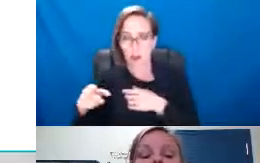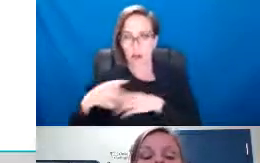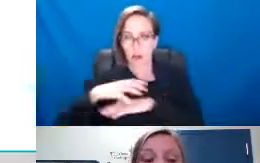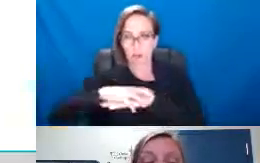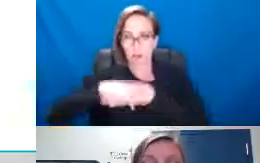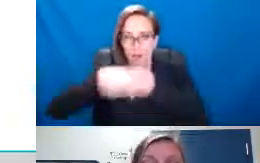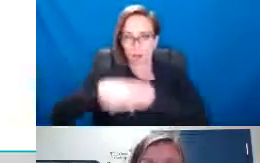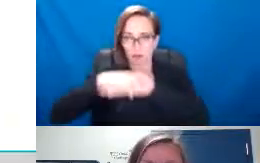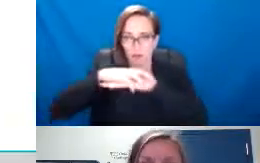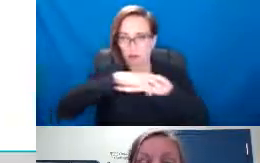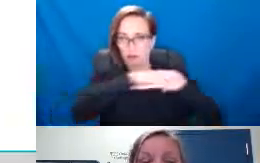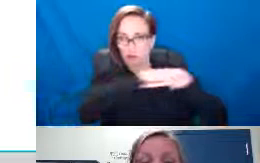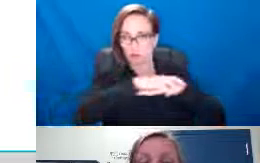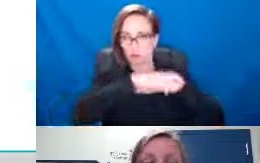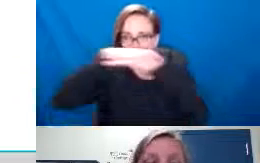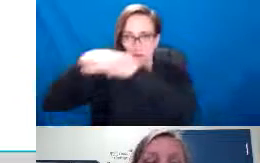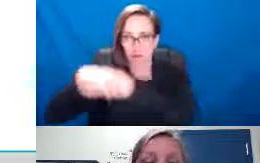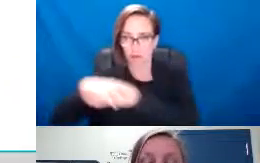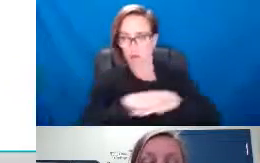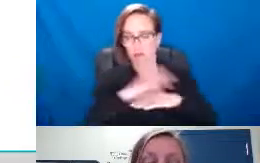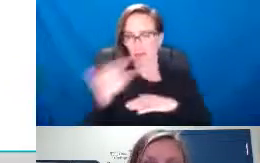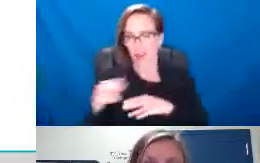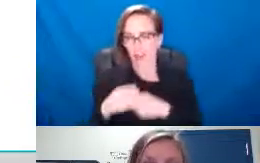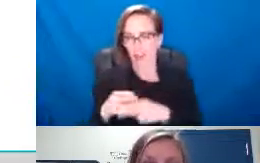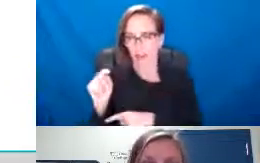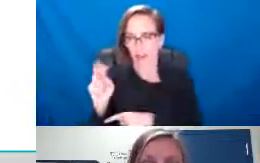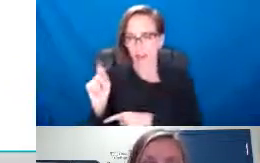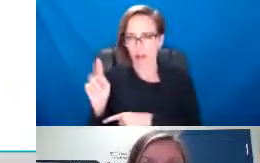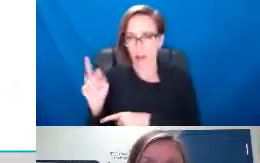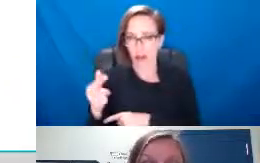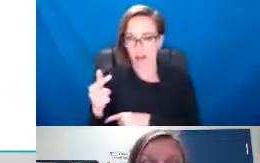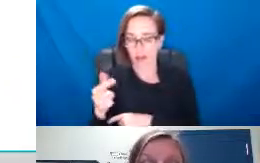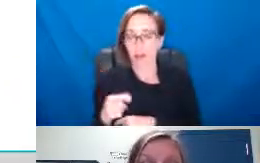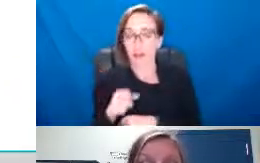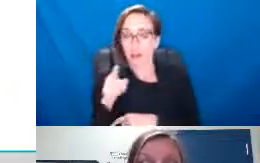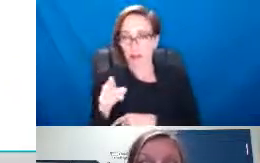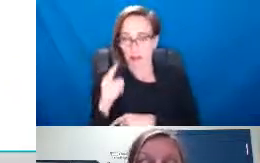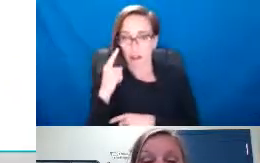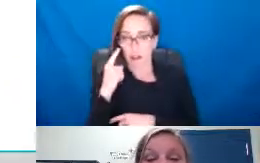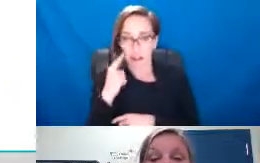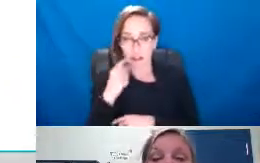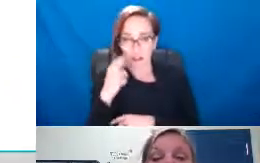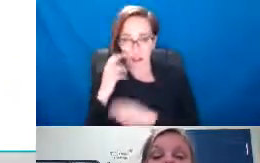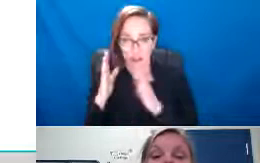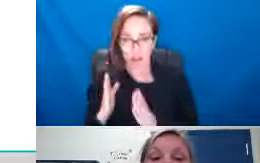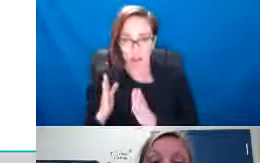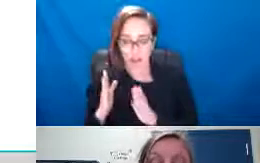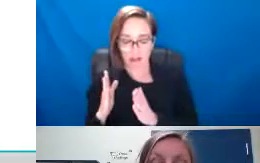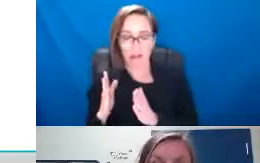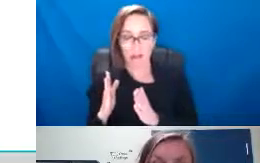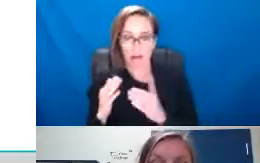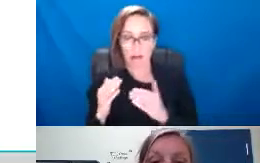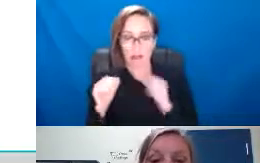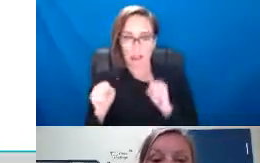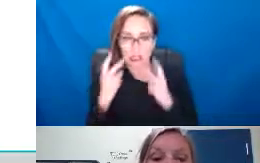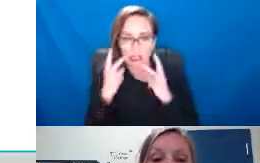field. So that's tracking. At this point in time, they are able to see. There is some visual field for them, and they